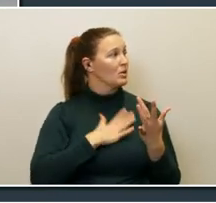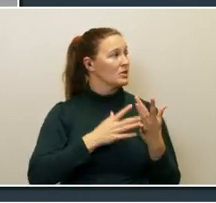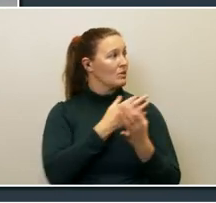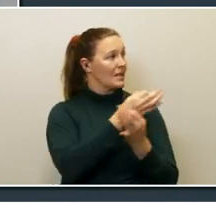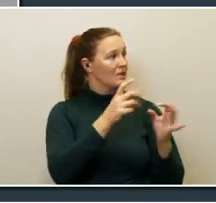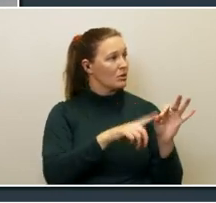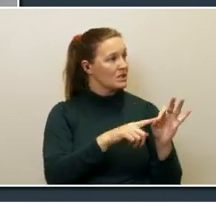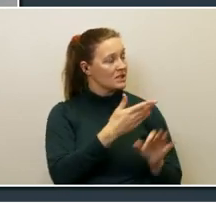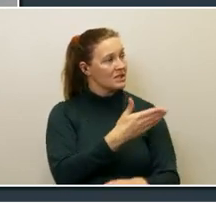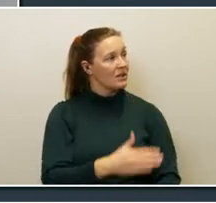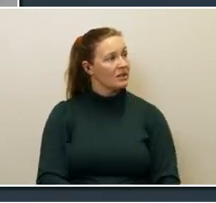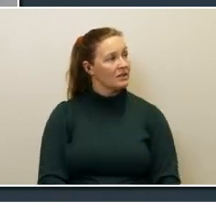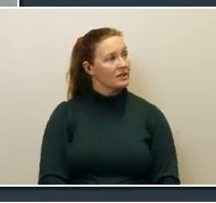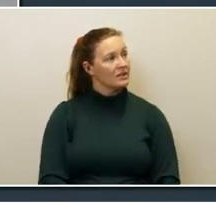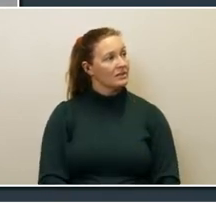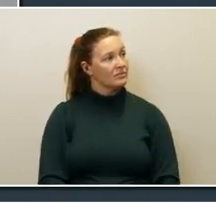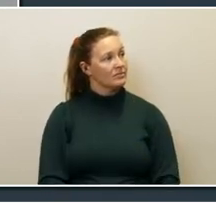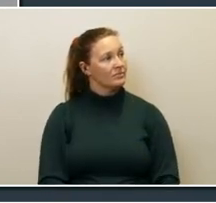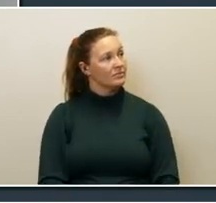of the councillors did have any questions for you.